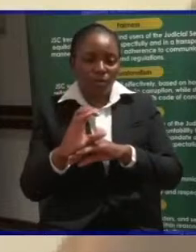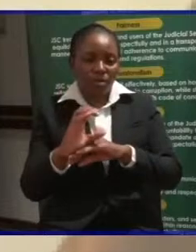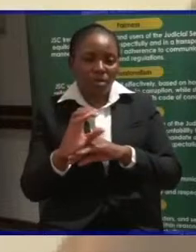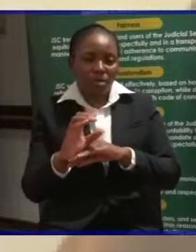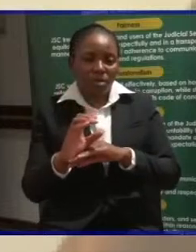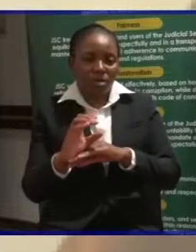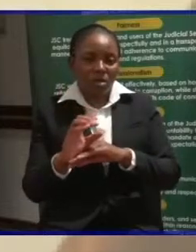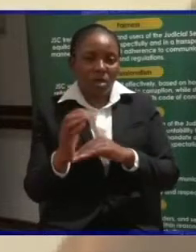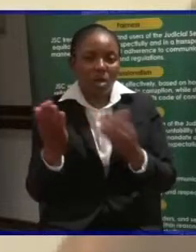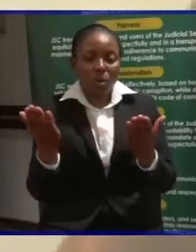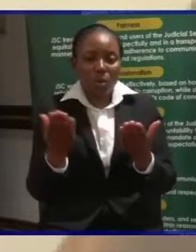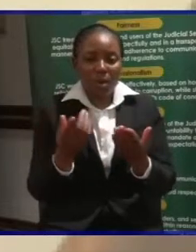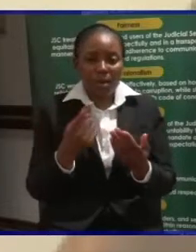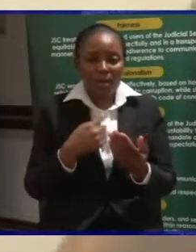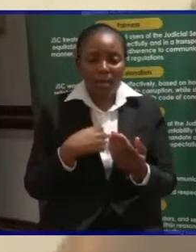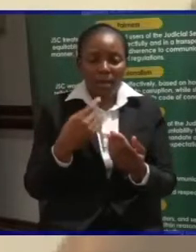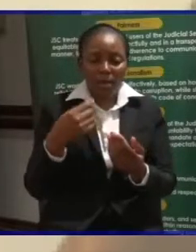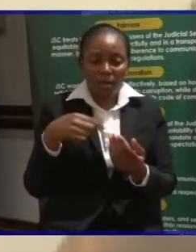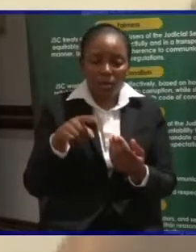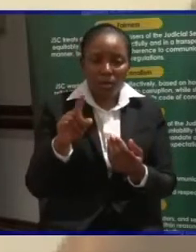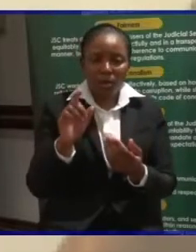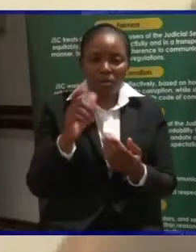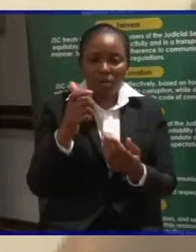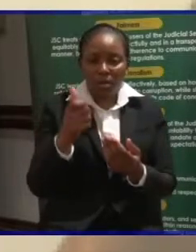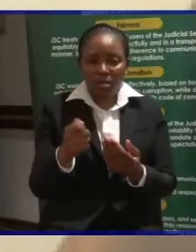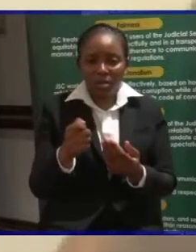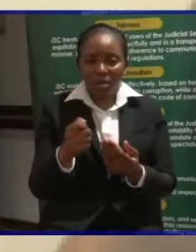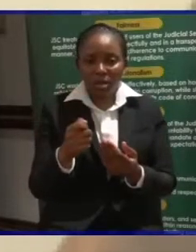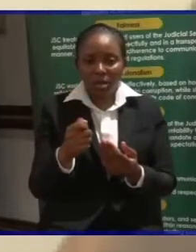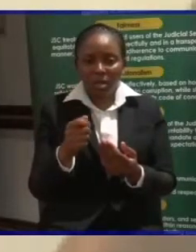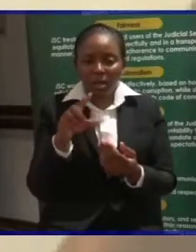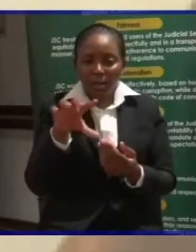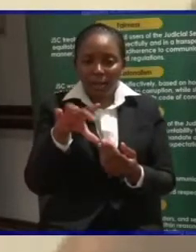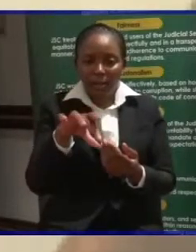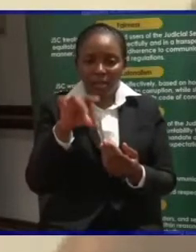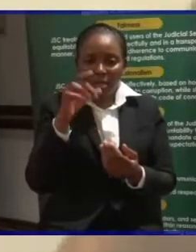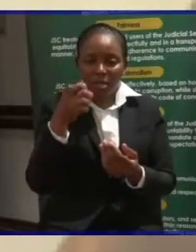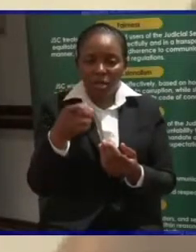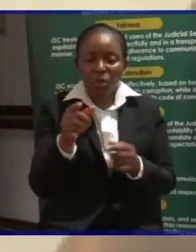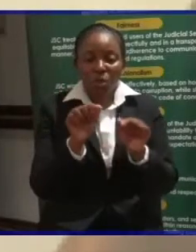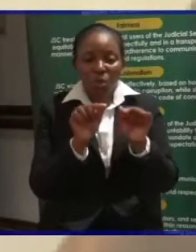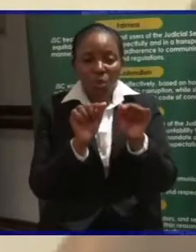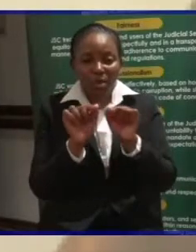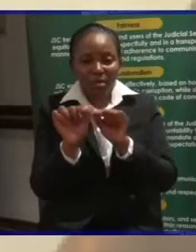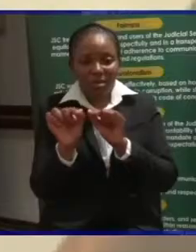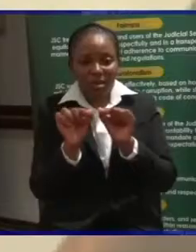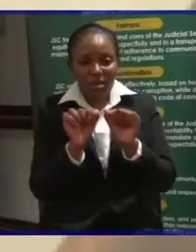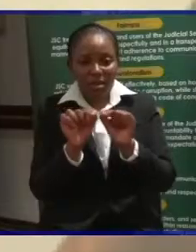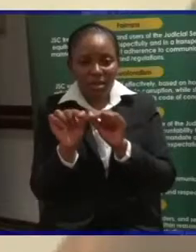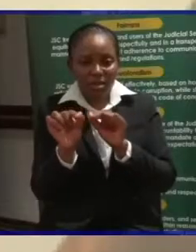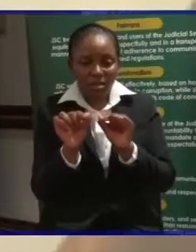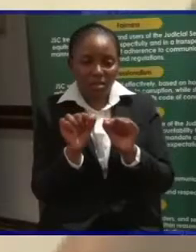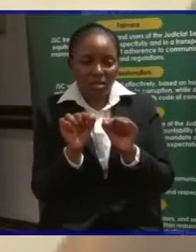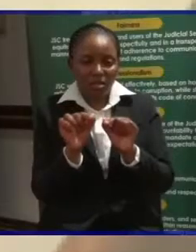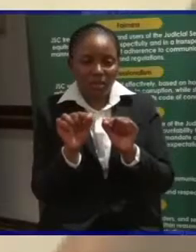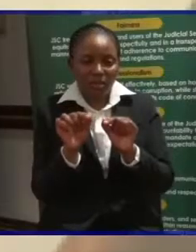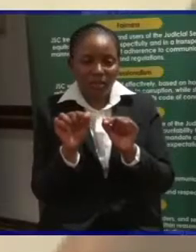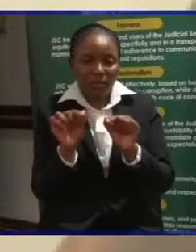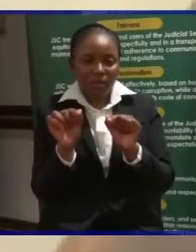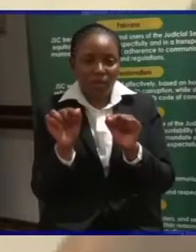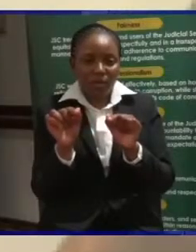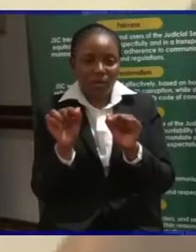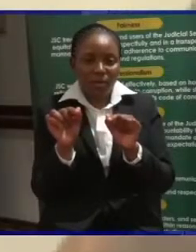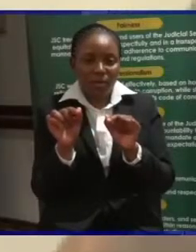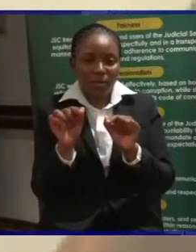is where I'm getting to. And in particular in relation to your interaction with the, you can switch it off for now.